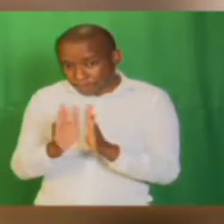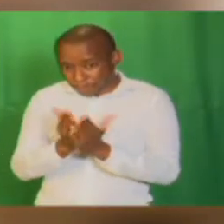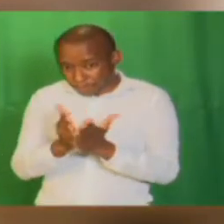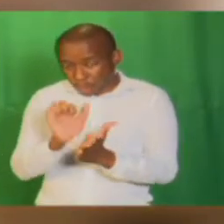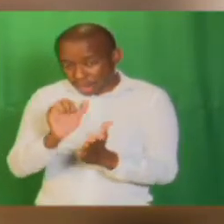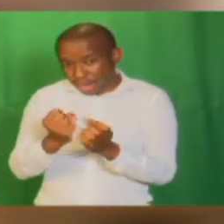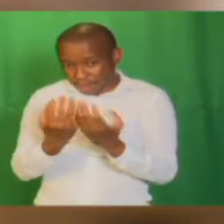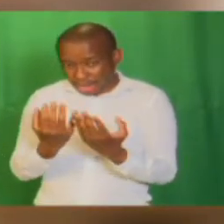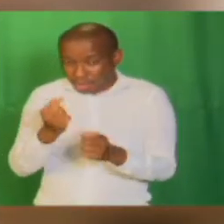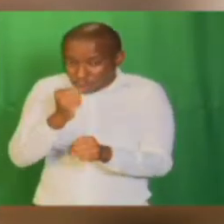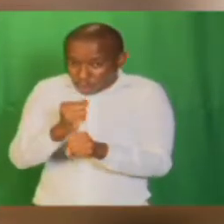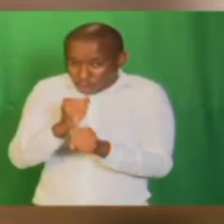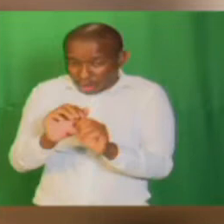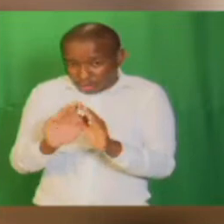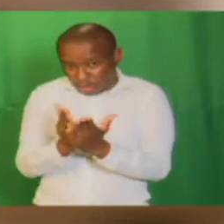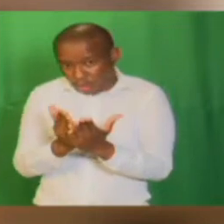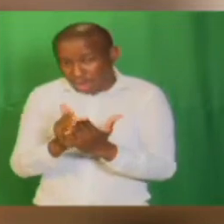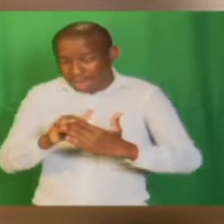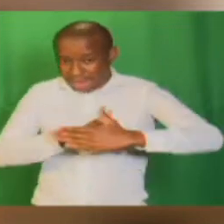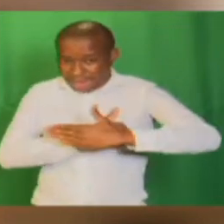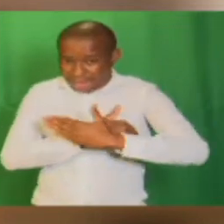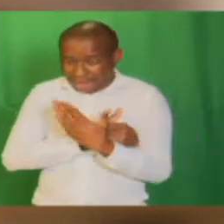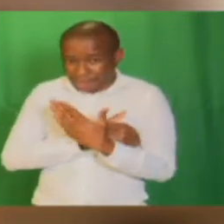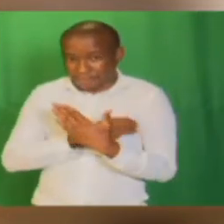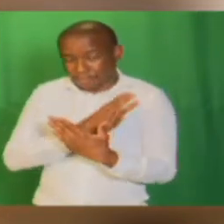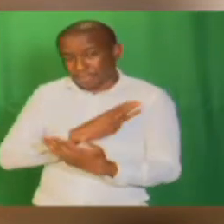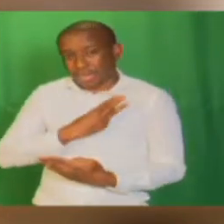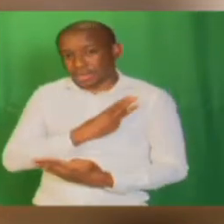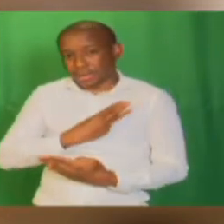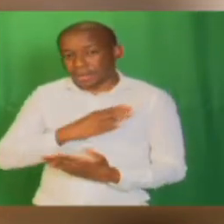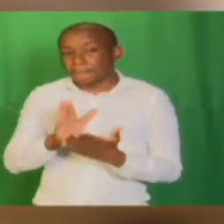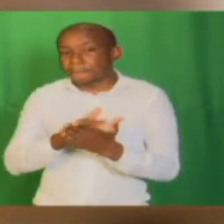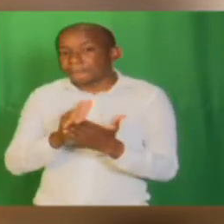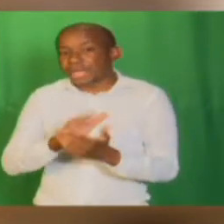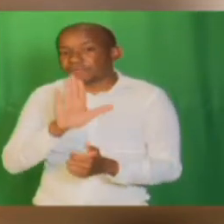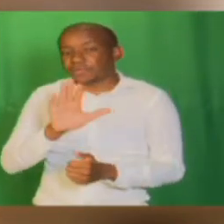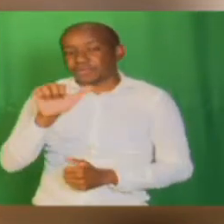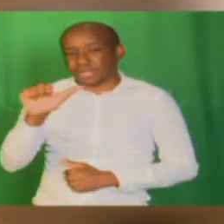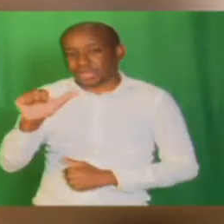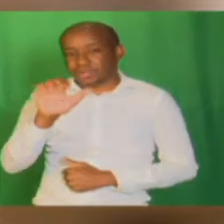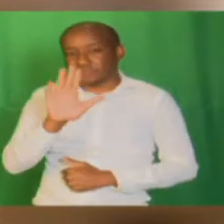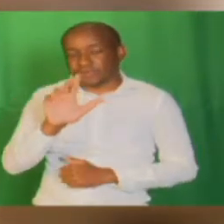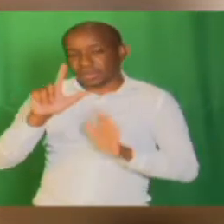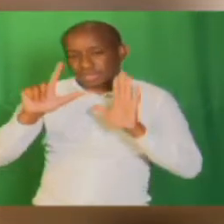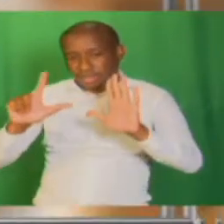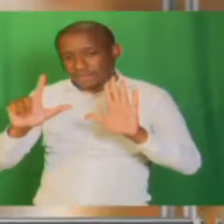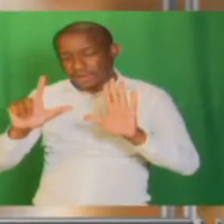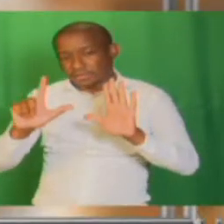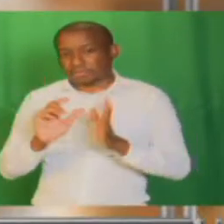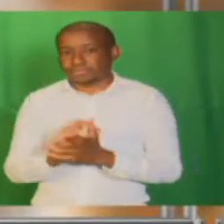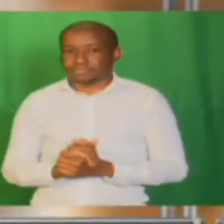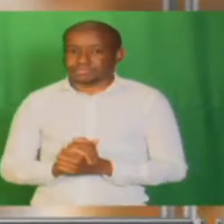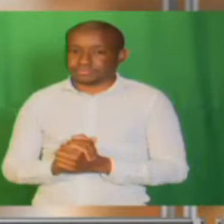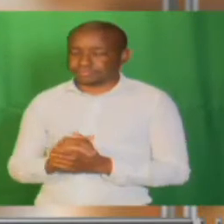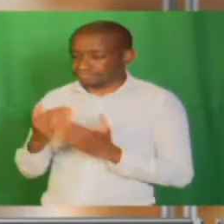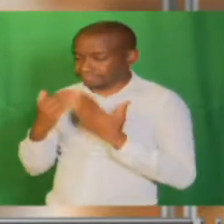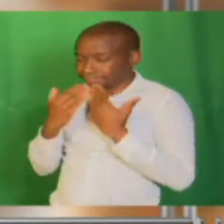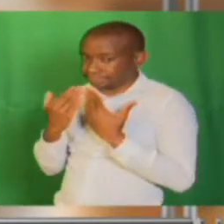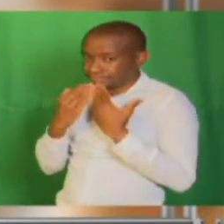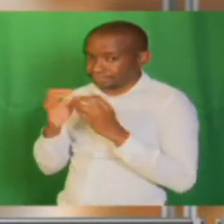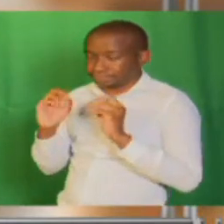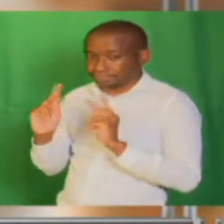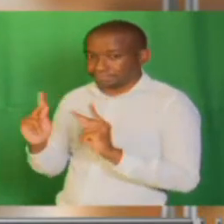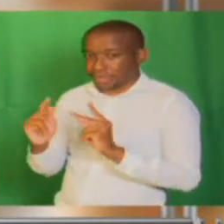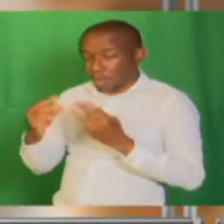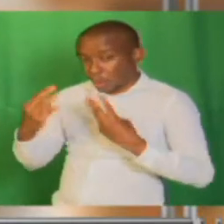not the workbook. Pupil's book, and we're going to be looking at page 56 and 57. Okay, ma'am. Without